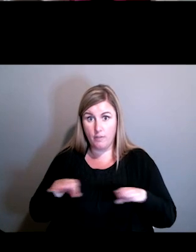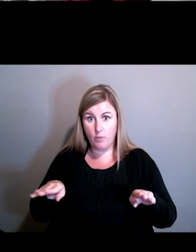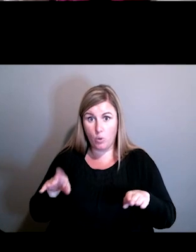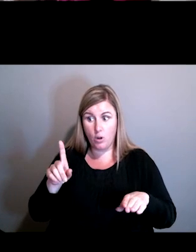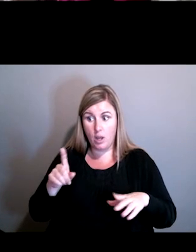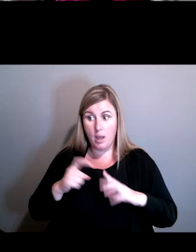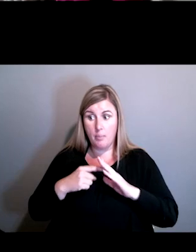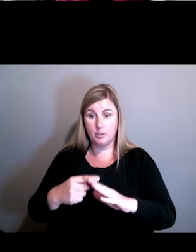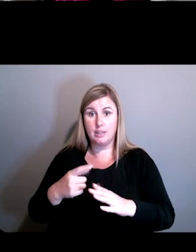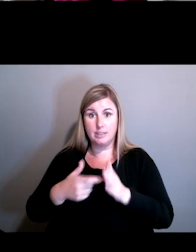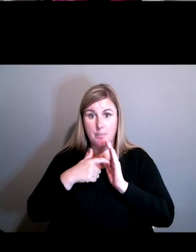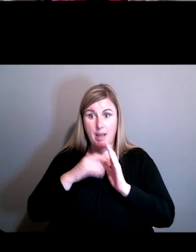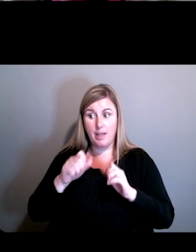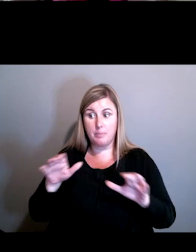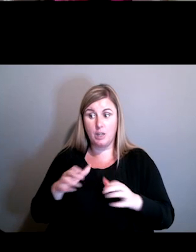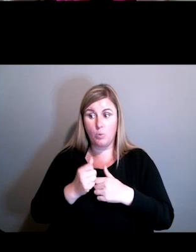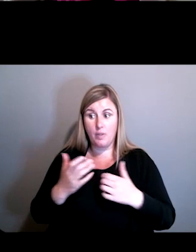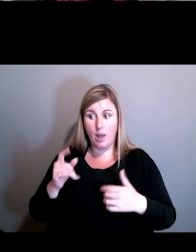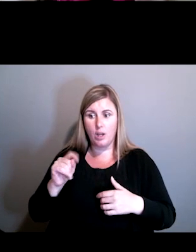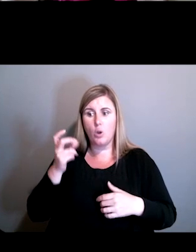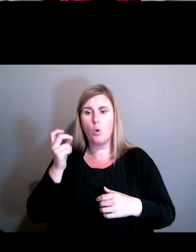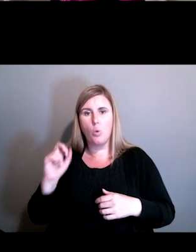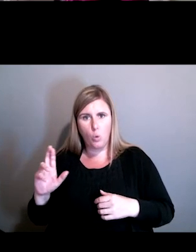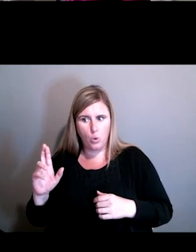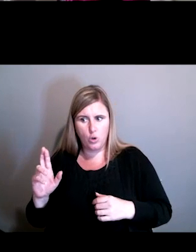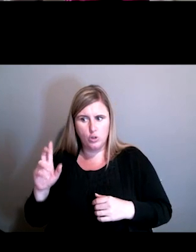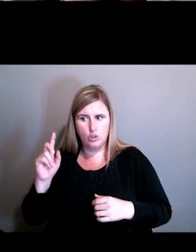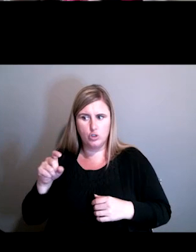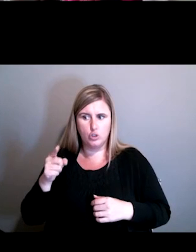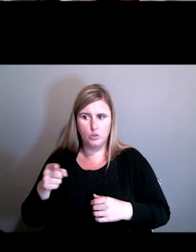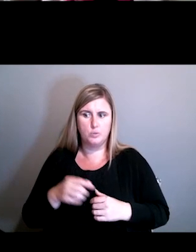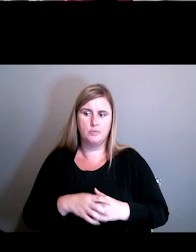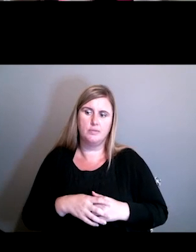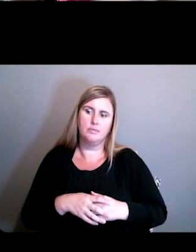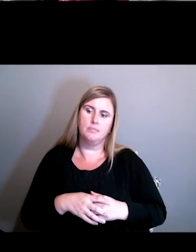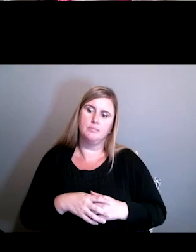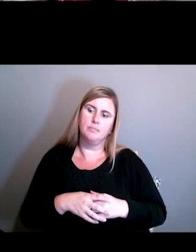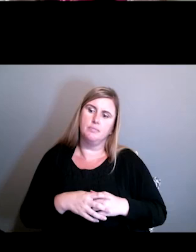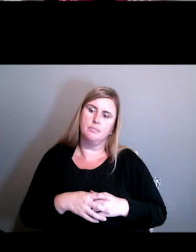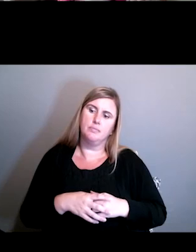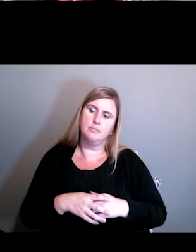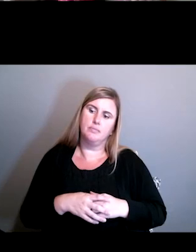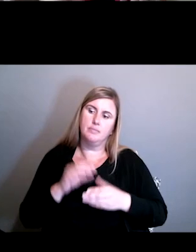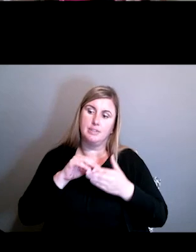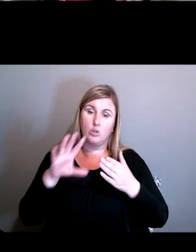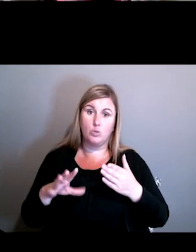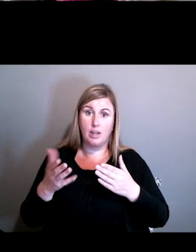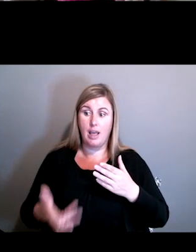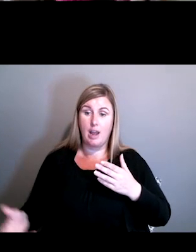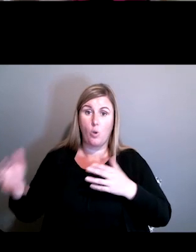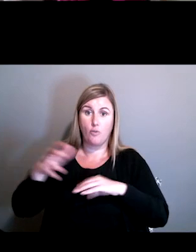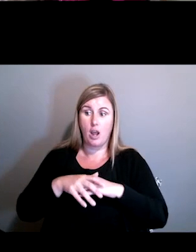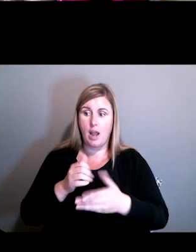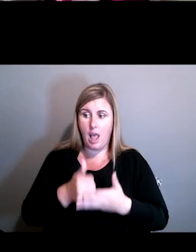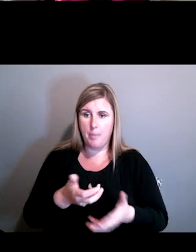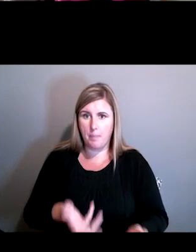them? Or should you take your student hand over hand and help them pick up the materials and say, "Oh, it's